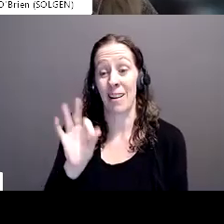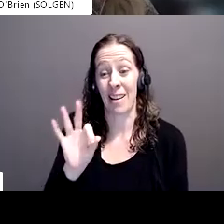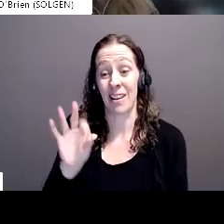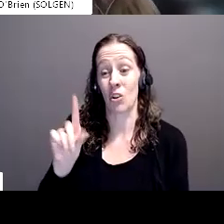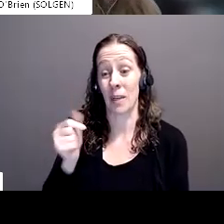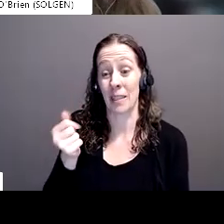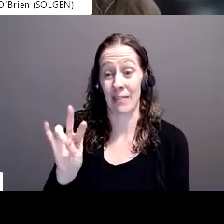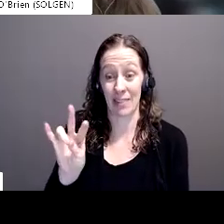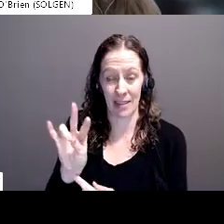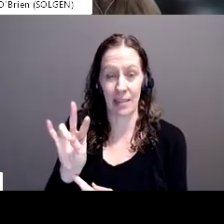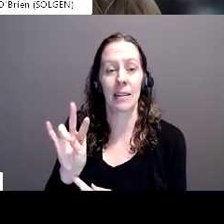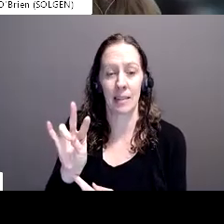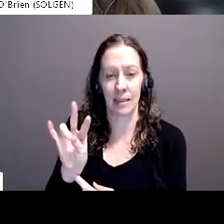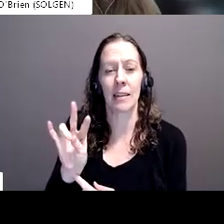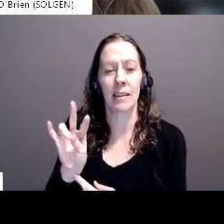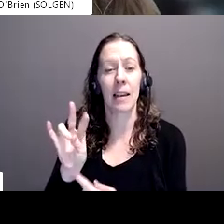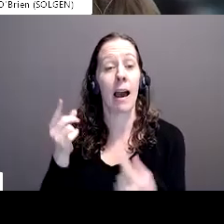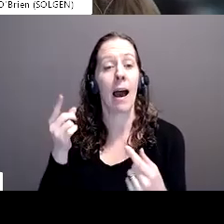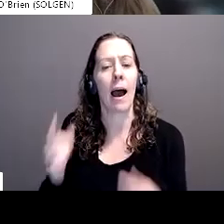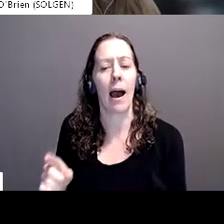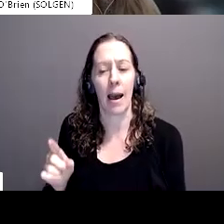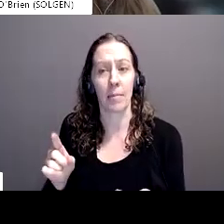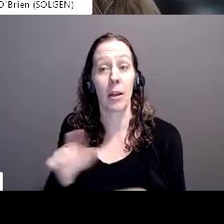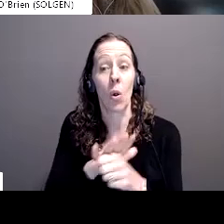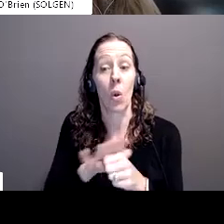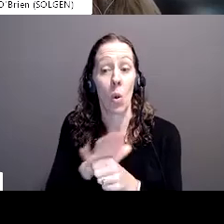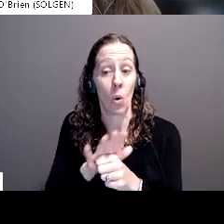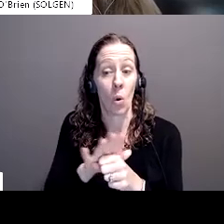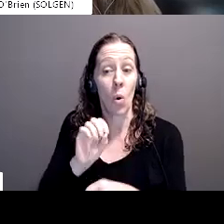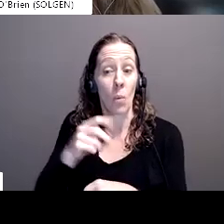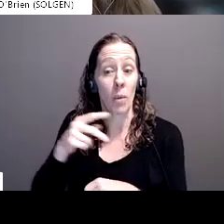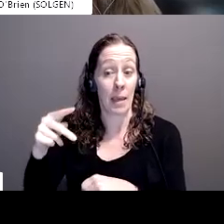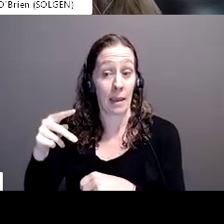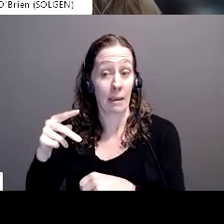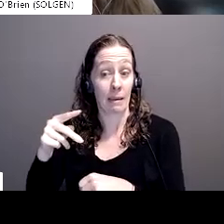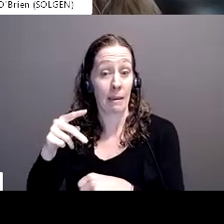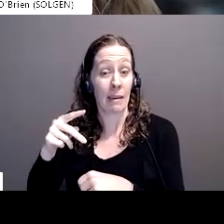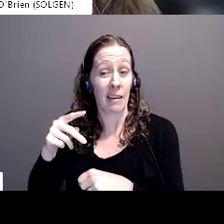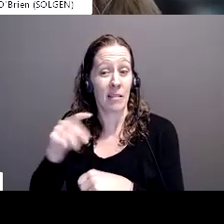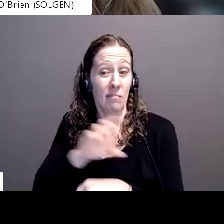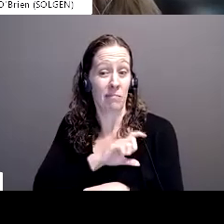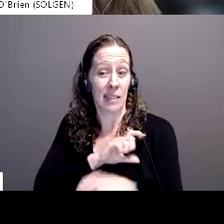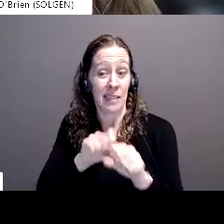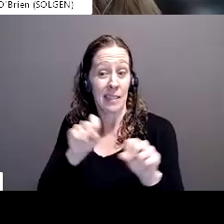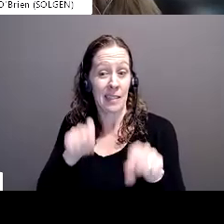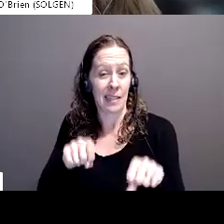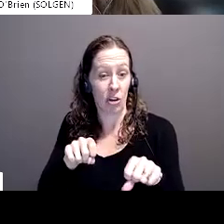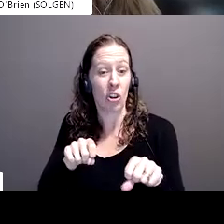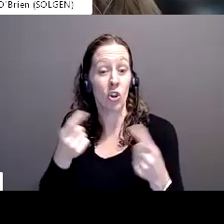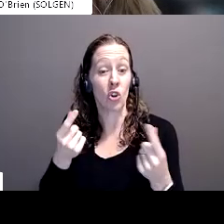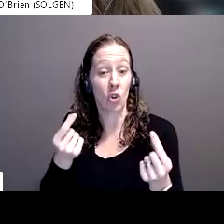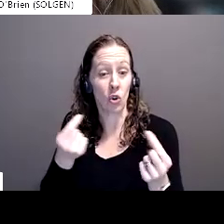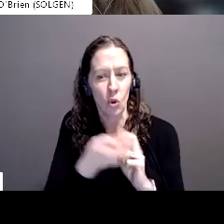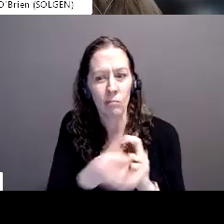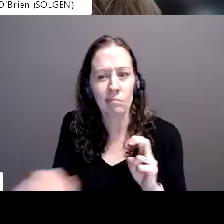a situation table was held at the local OPP detachment in relation to Mr. and Mrs. Ryan.